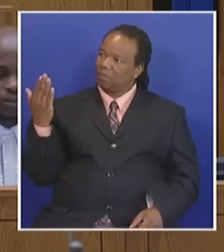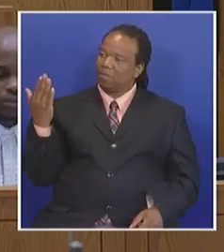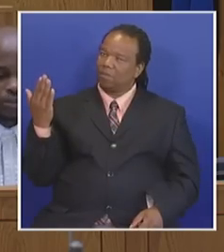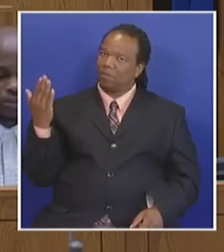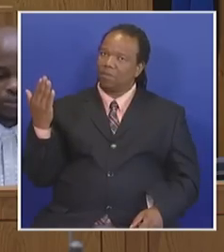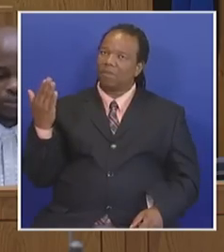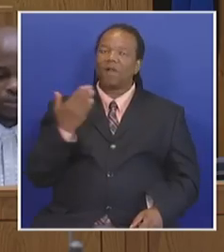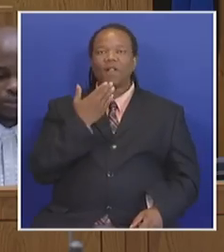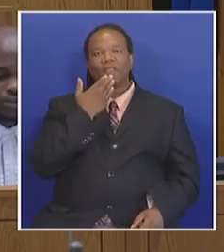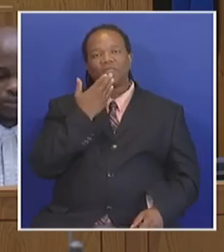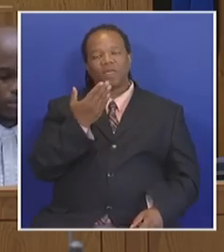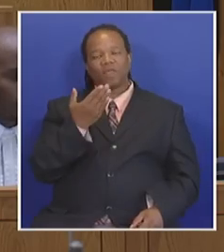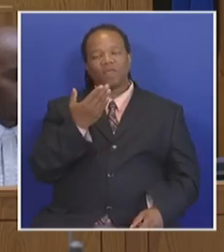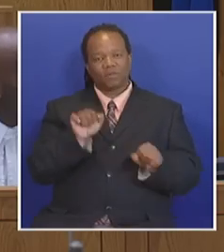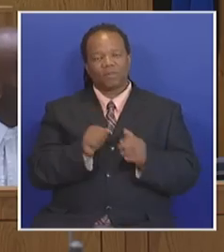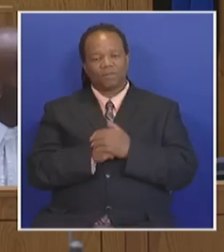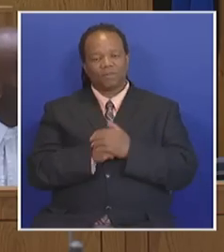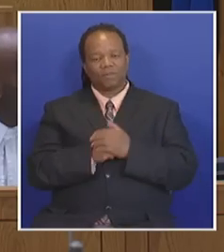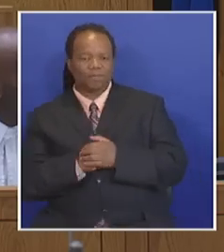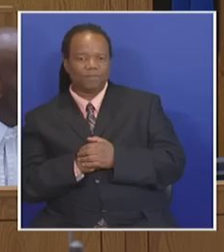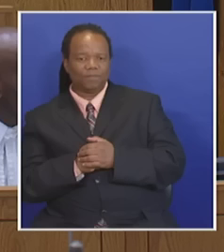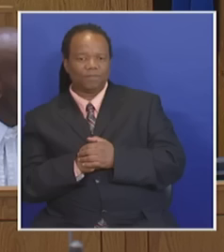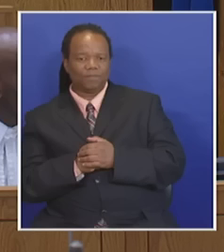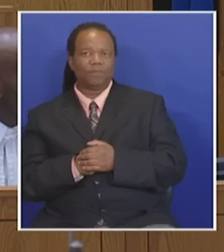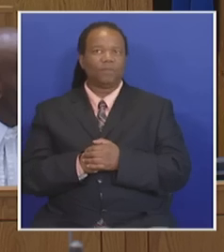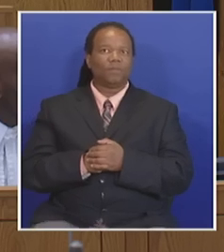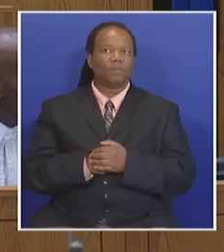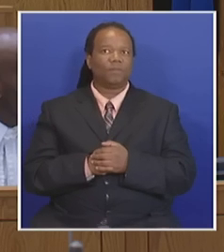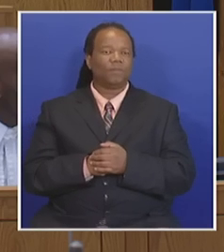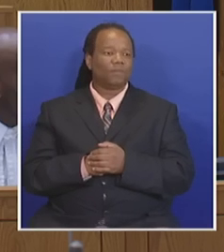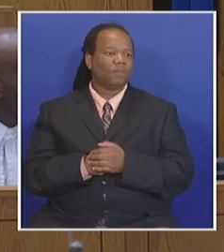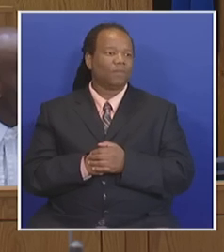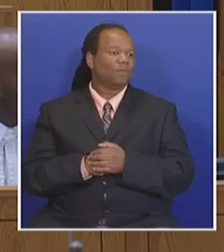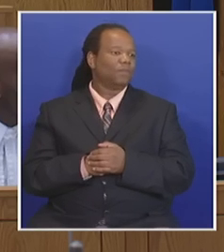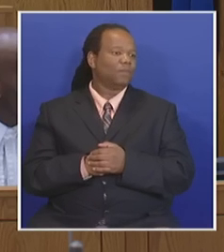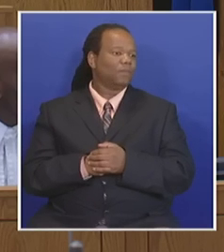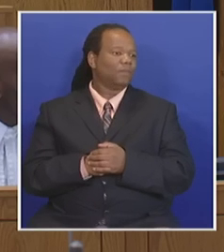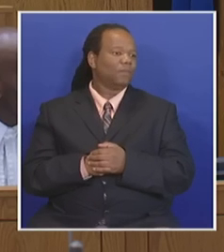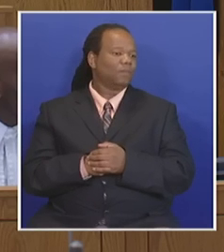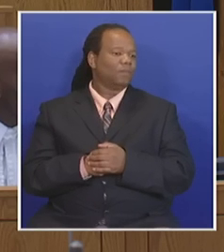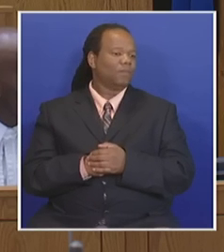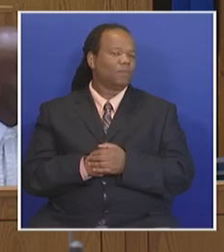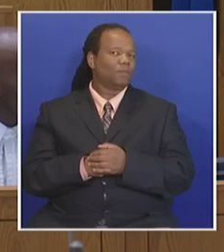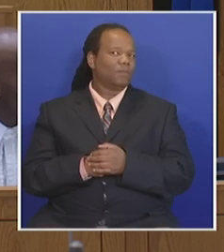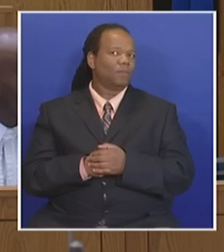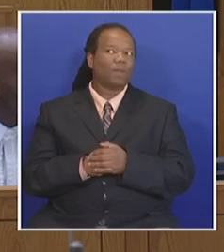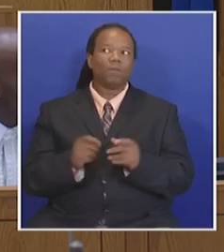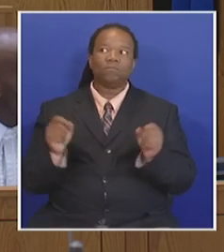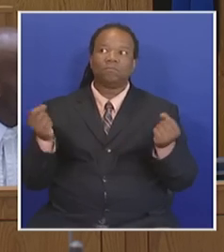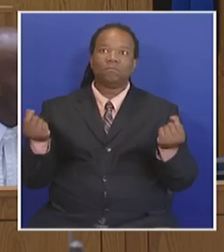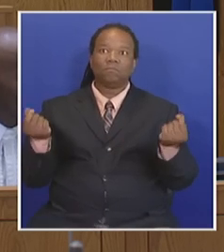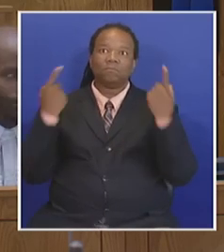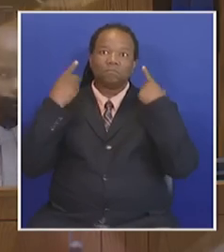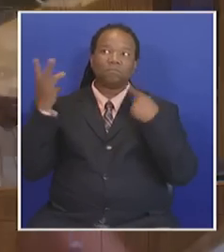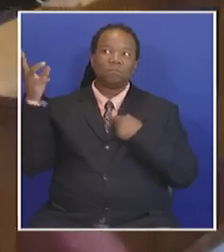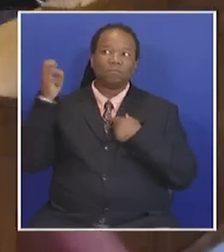Thank you, Chairperson. Appears that we have found a person who's prepared to take questions. May I also humbly request to put a question to